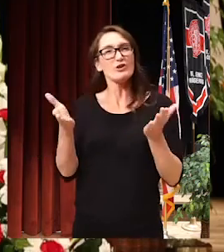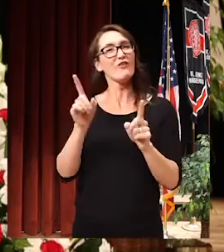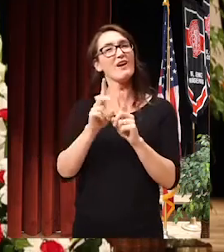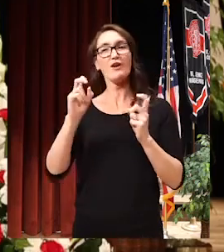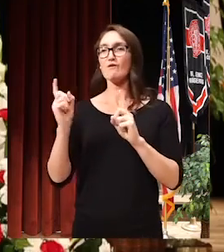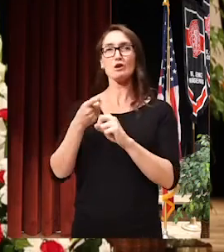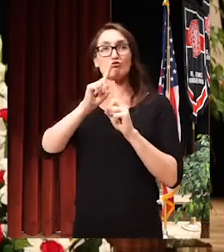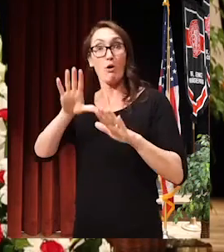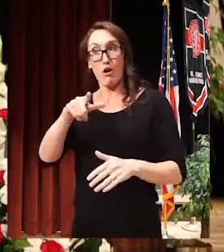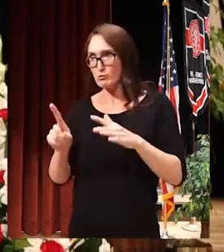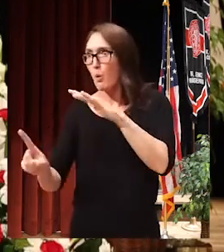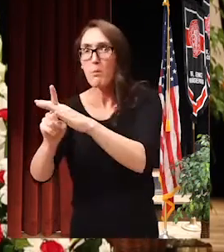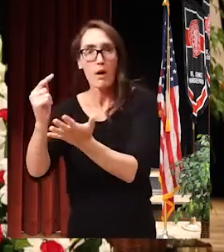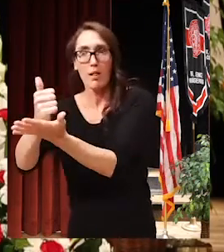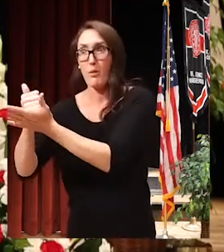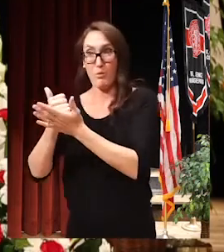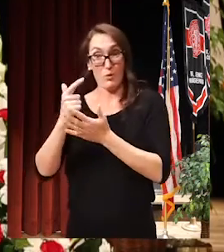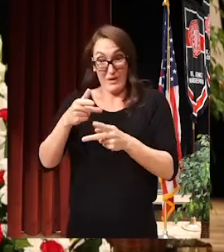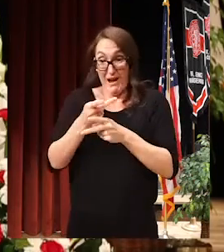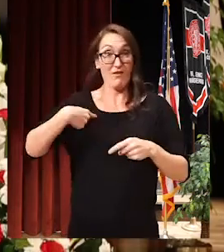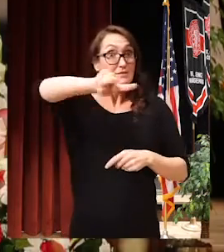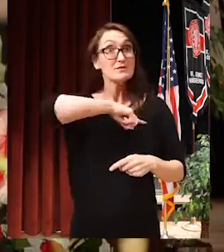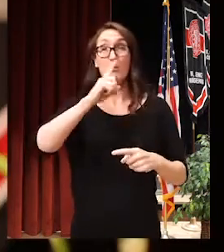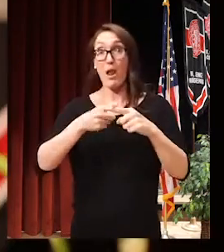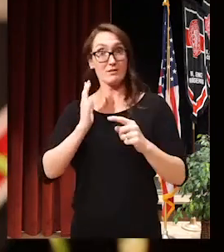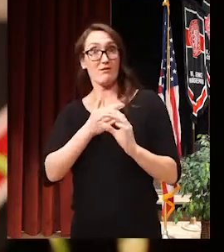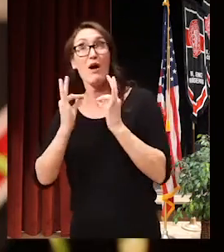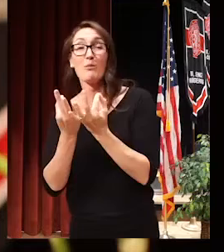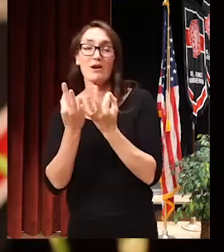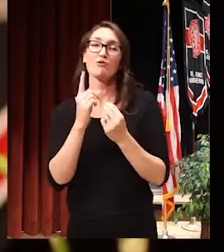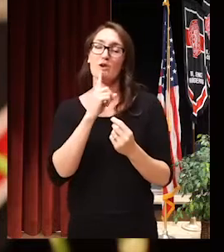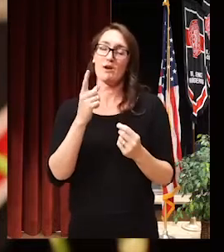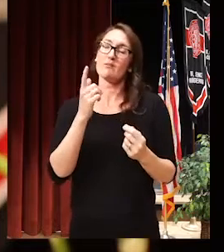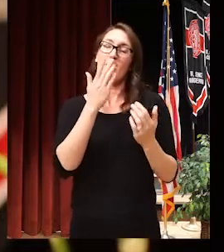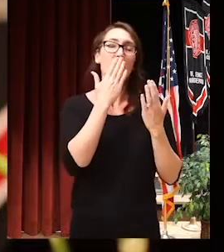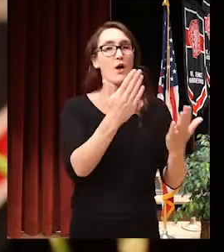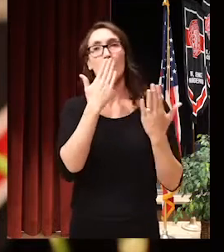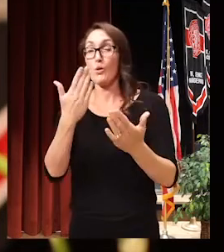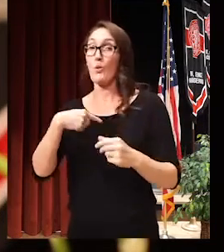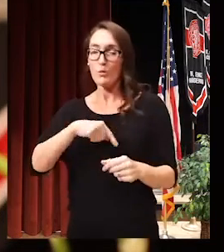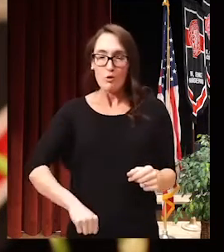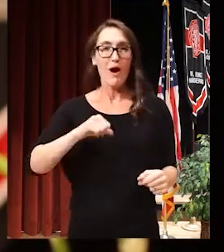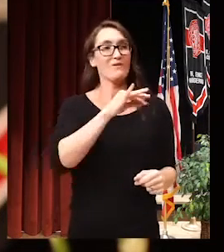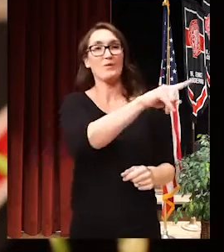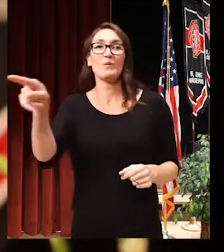responders to take care of all of us and our loved ones. I think you will join me in saying we are incredibly proud